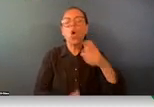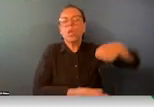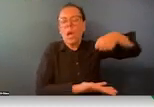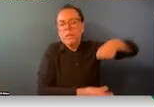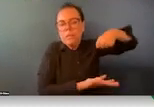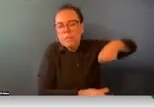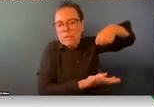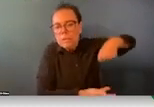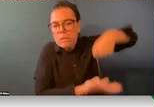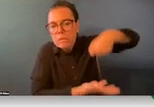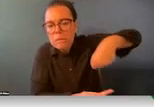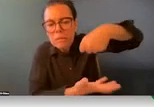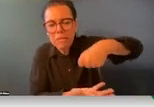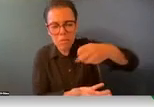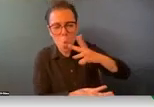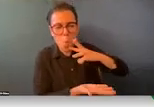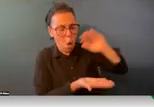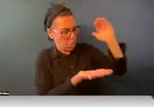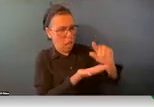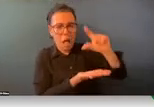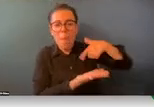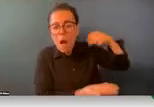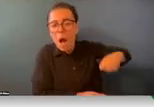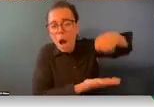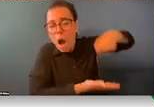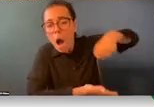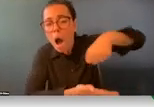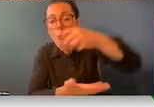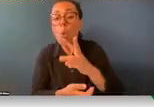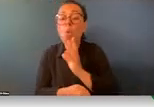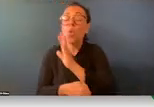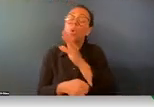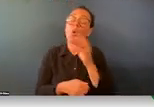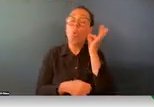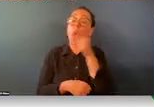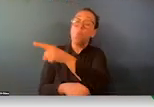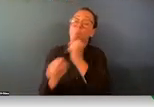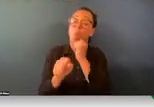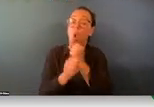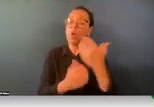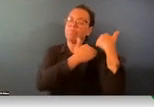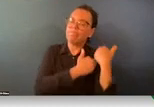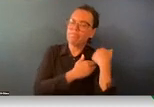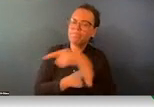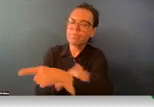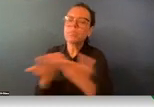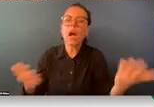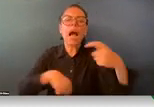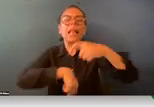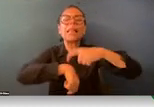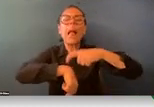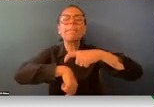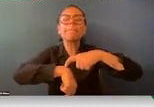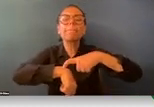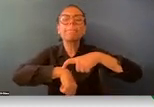in areas where water is scarce. This can be a burden as it takes time away from other activities such